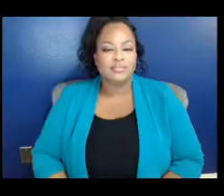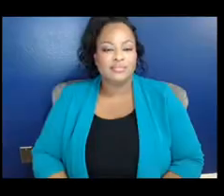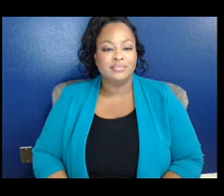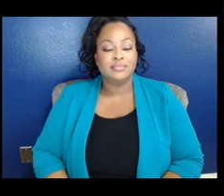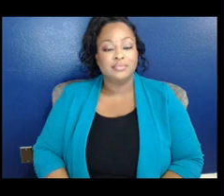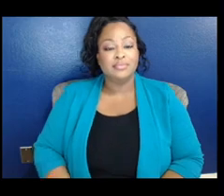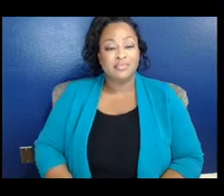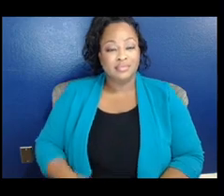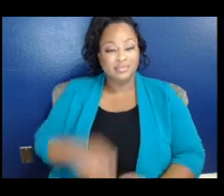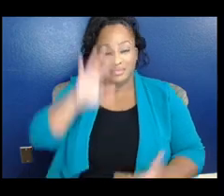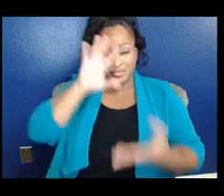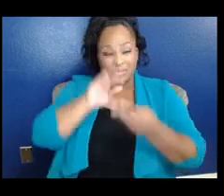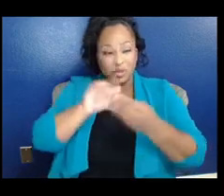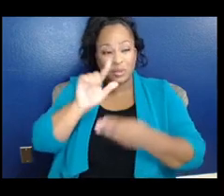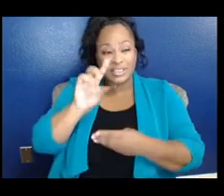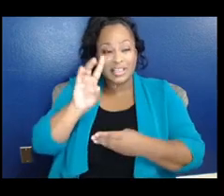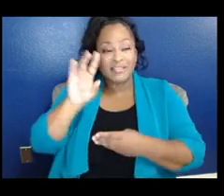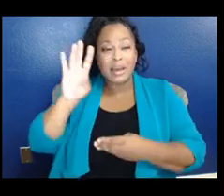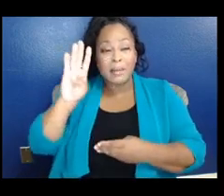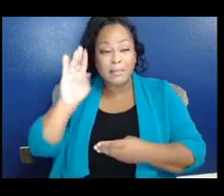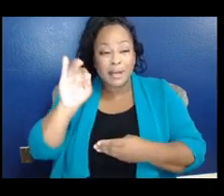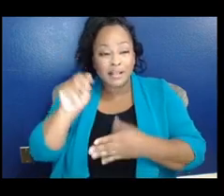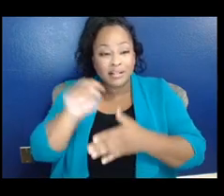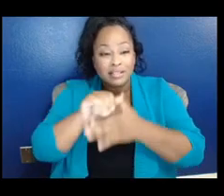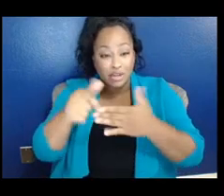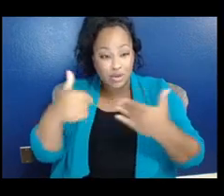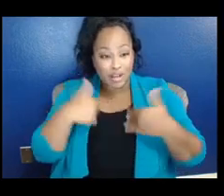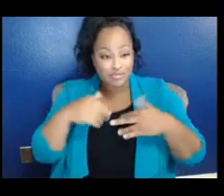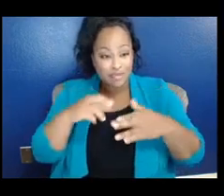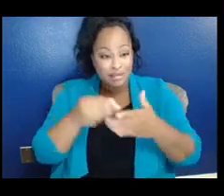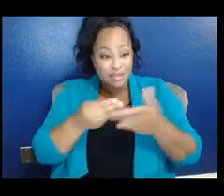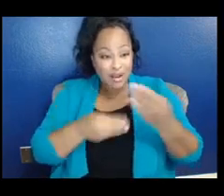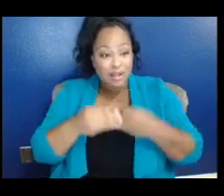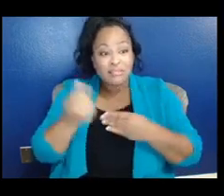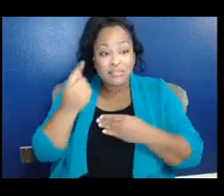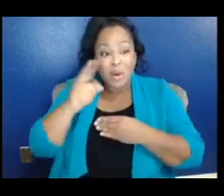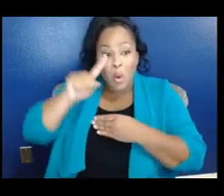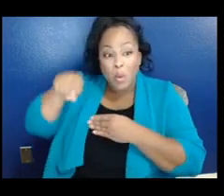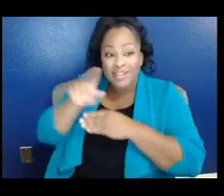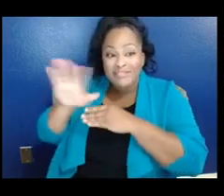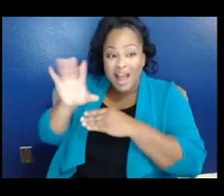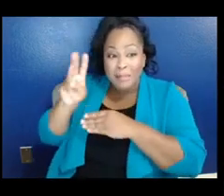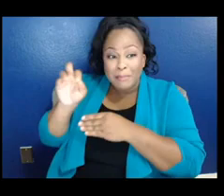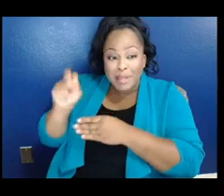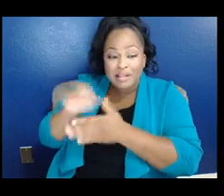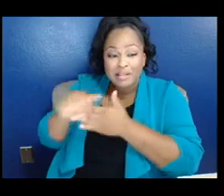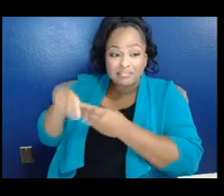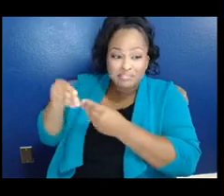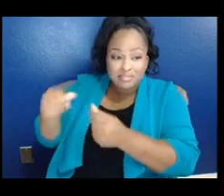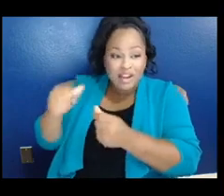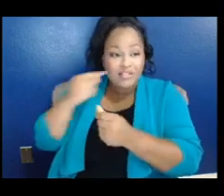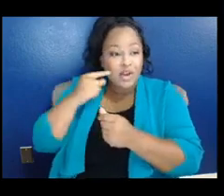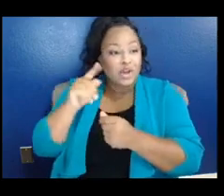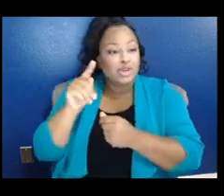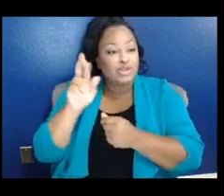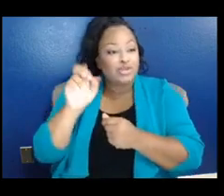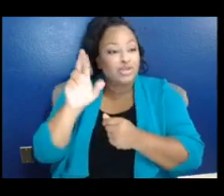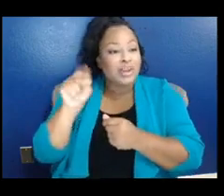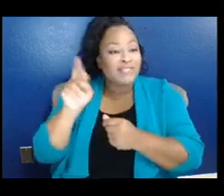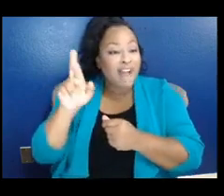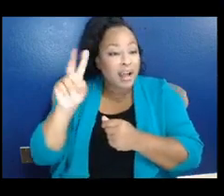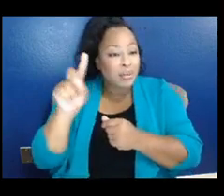Of the $27 billion that you have in your budget, only $5 million is being spent on uterine fibroid